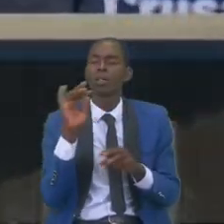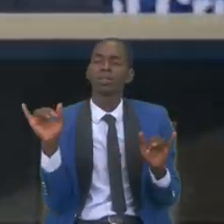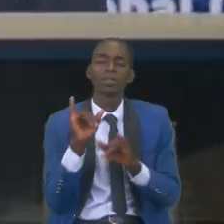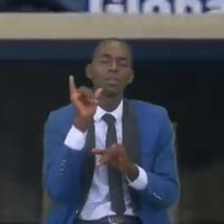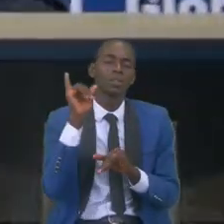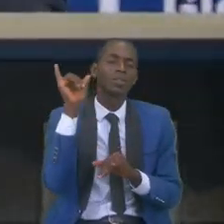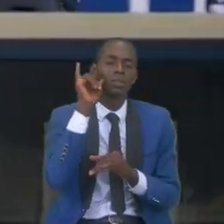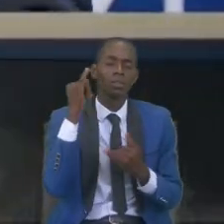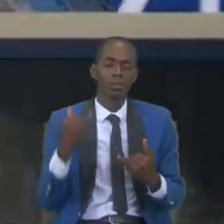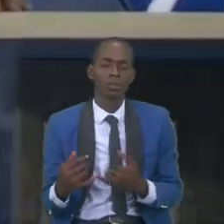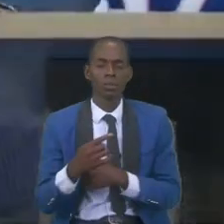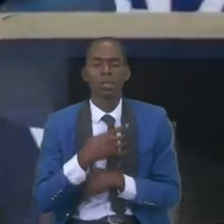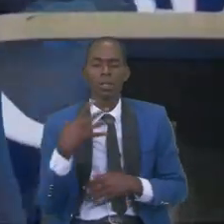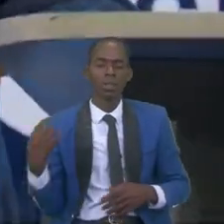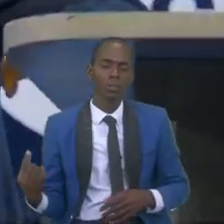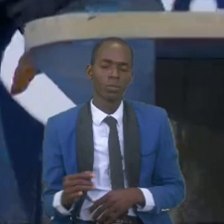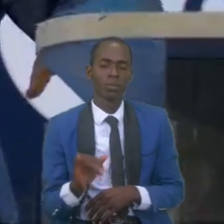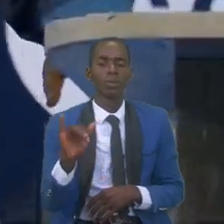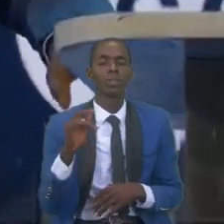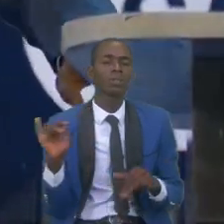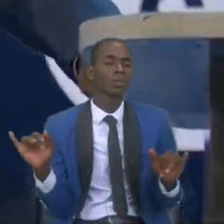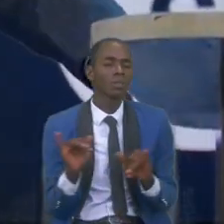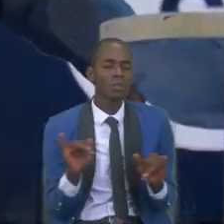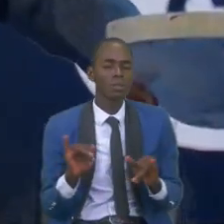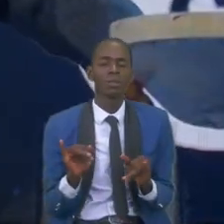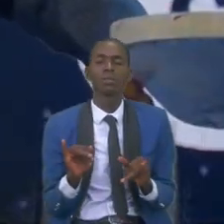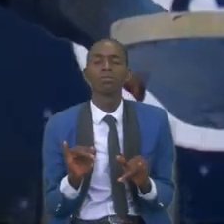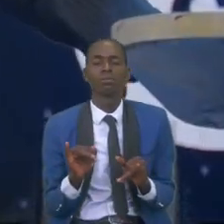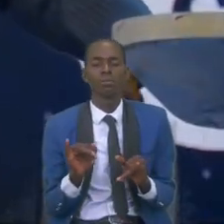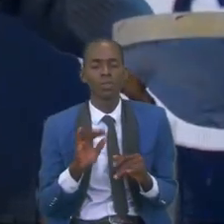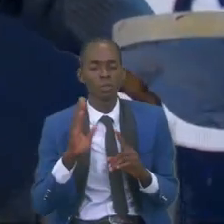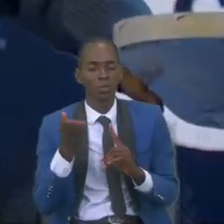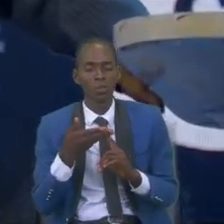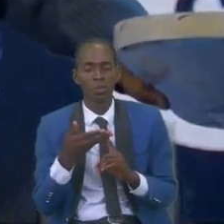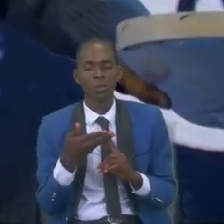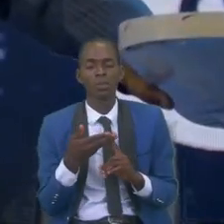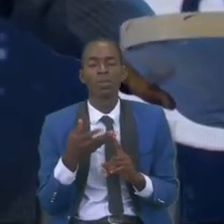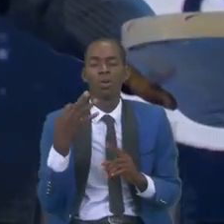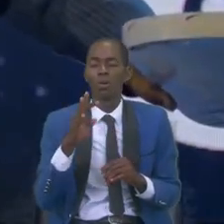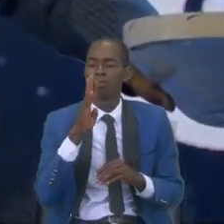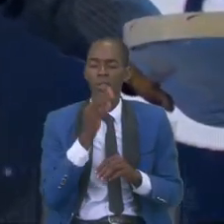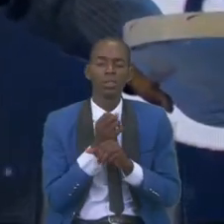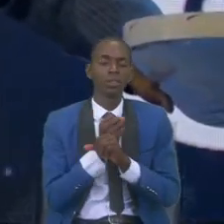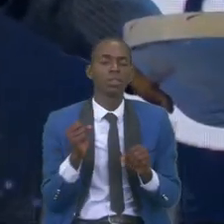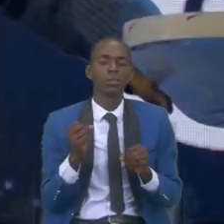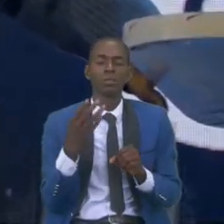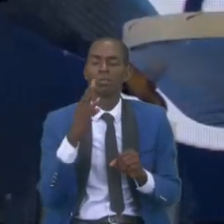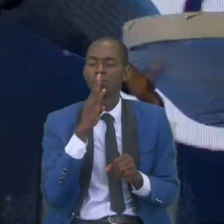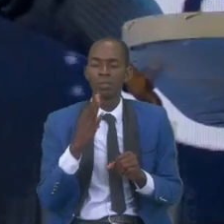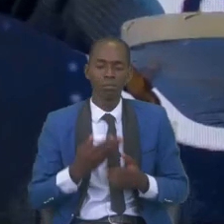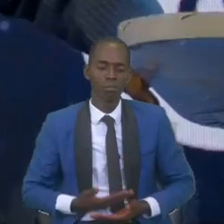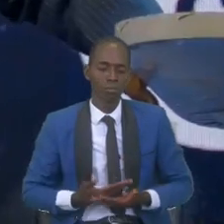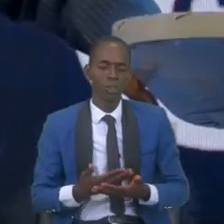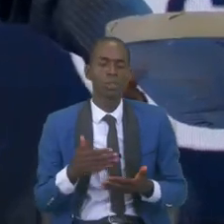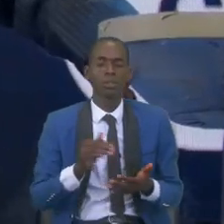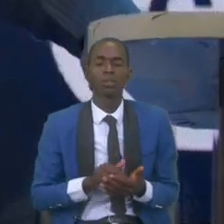today, and forever. The same condition for being saved, being born again,